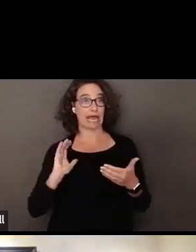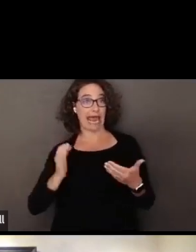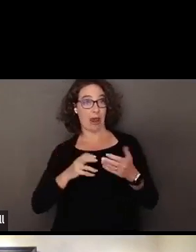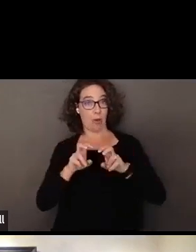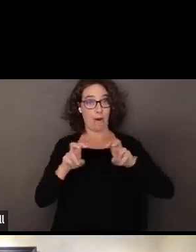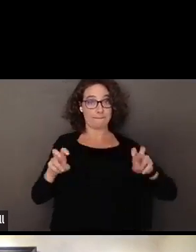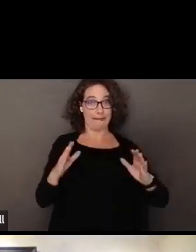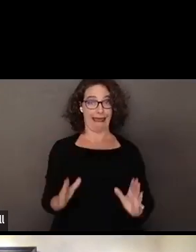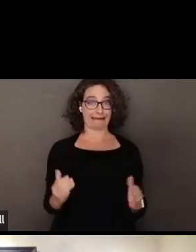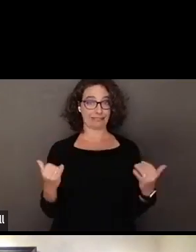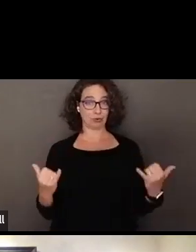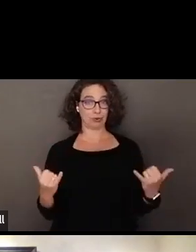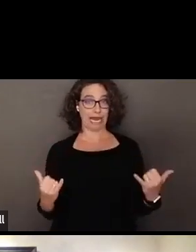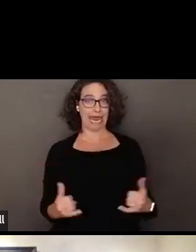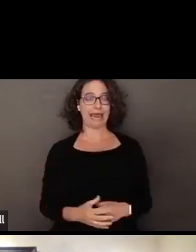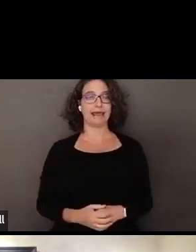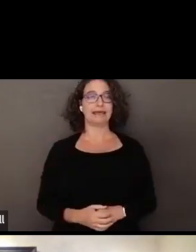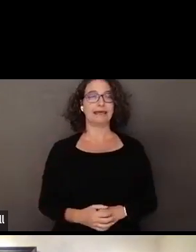panelists today.